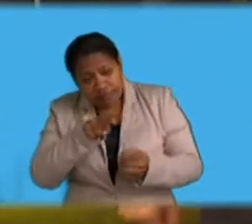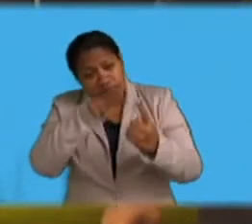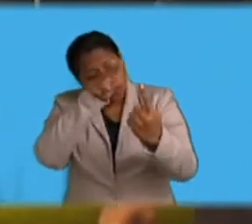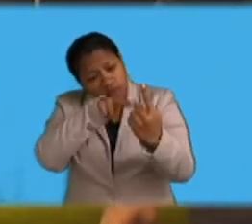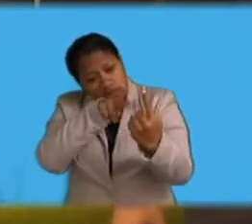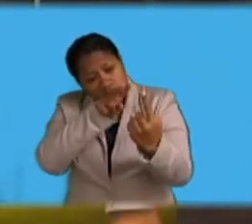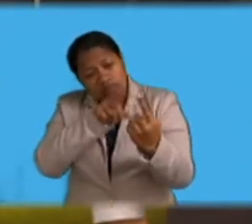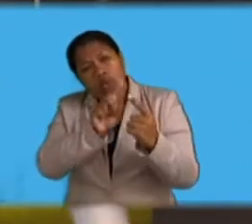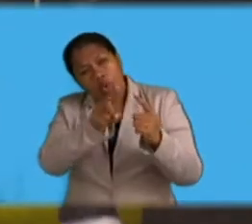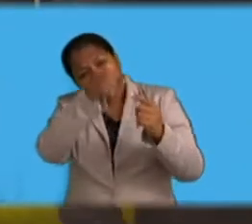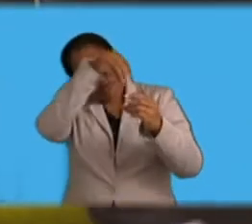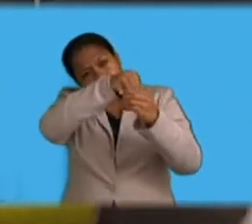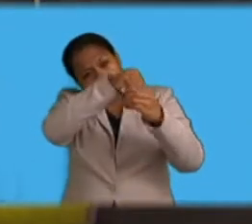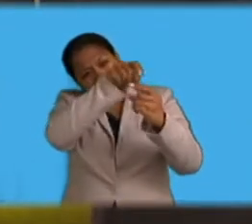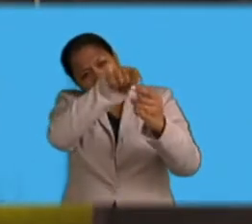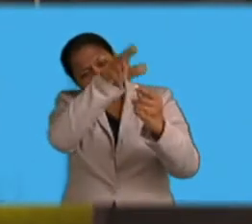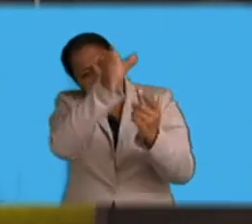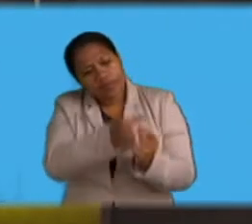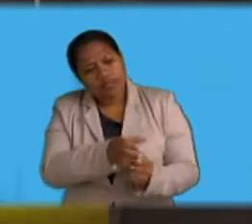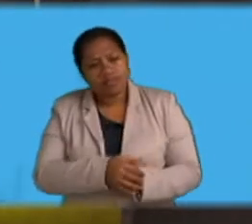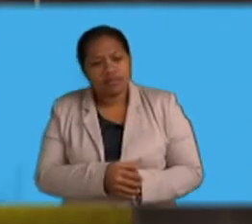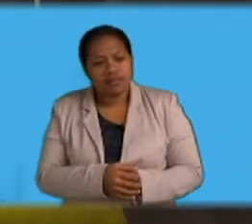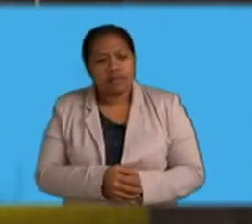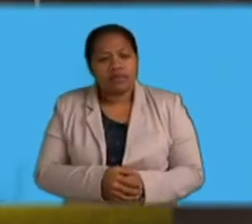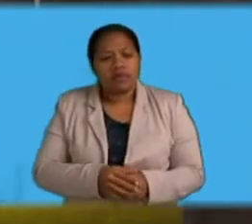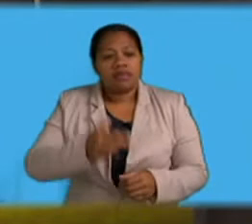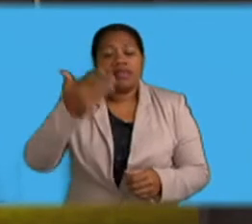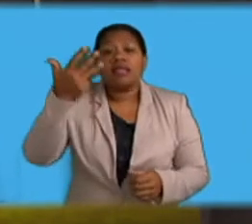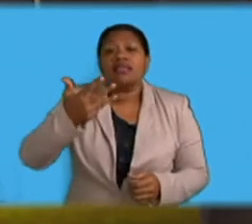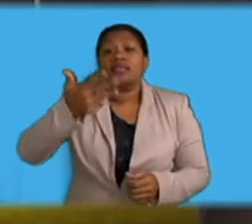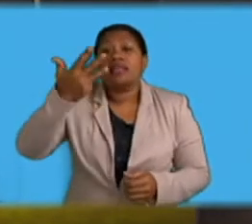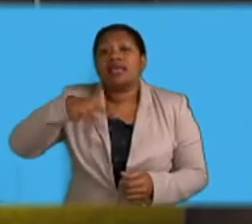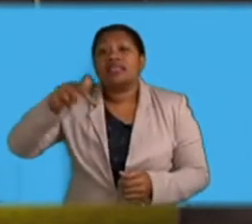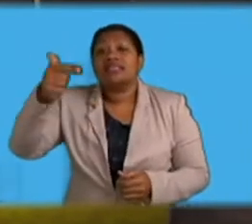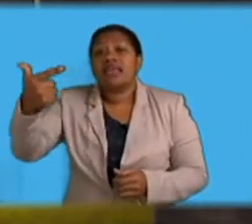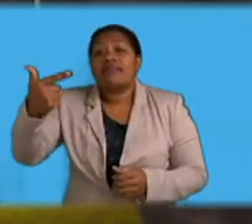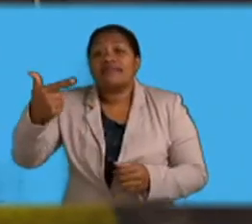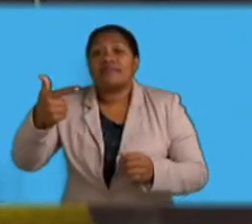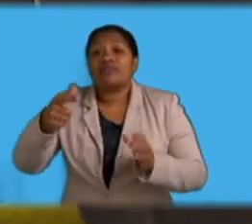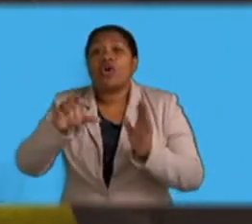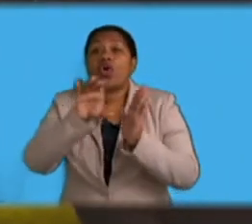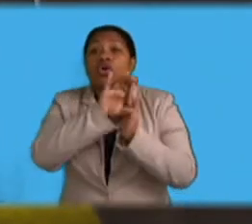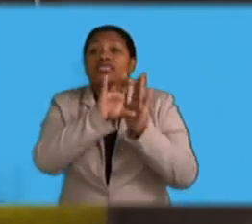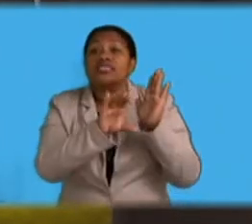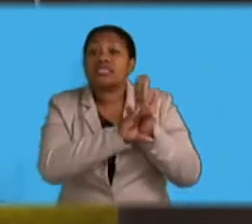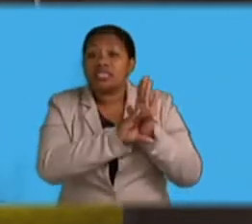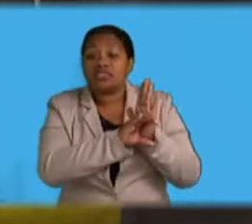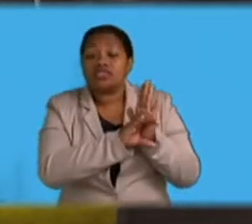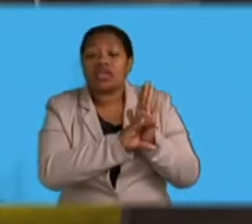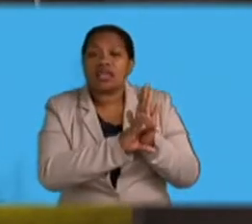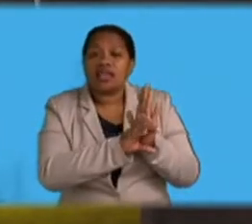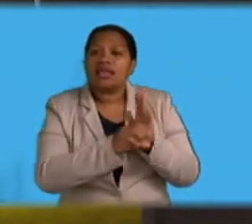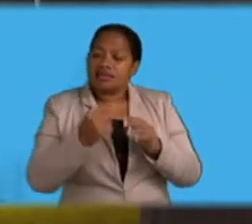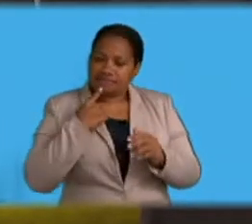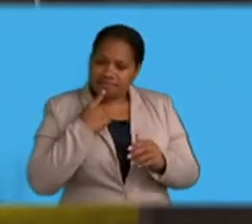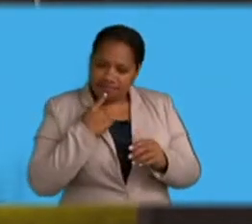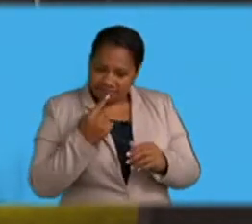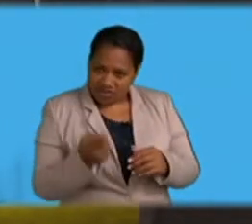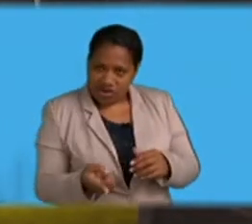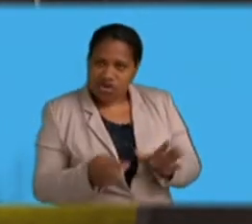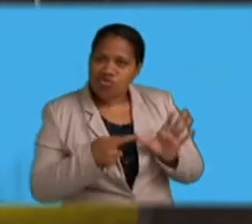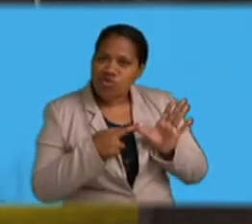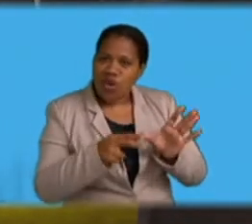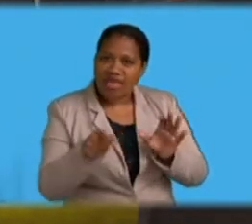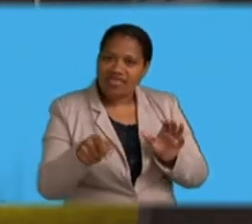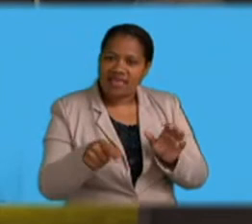the 1997 Constitution required that. The 1997 Constitution required that. You see, he's asking what's wrong with